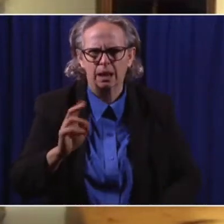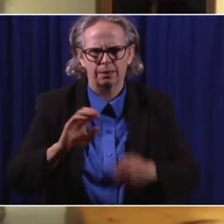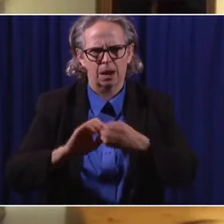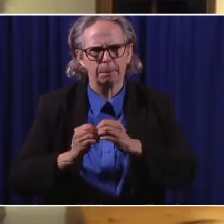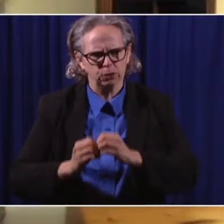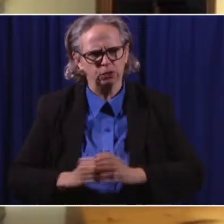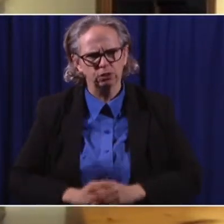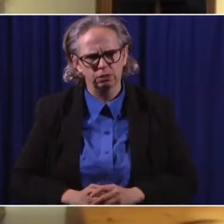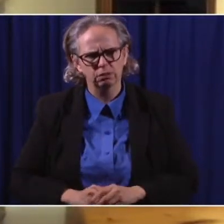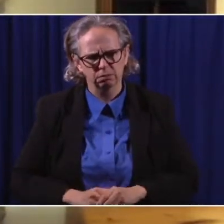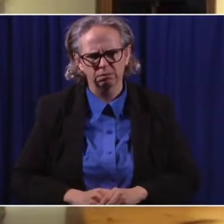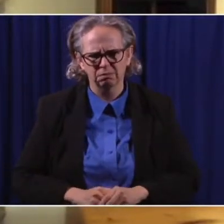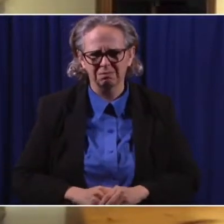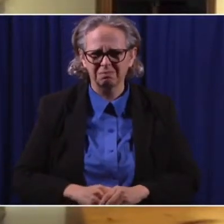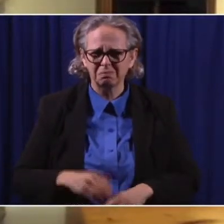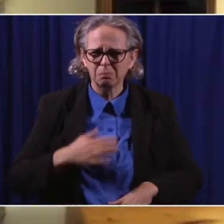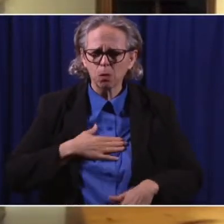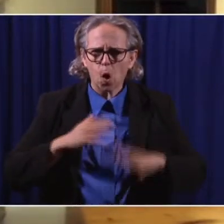together fight back.